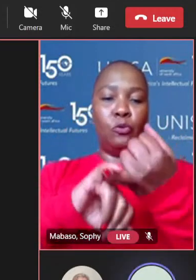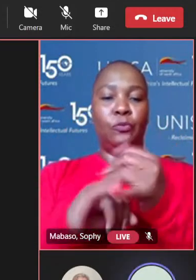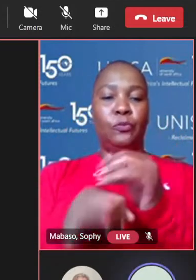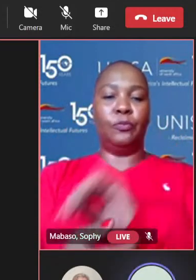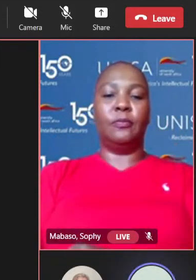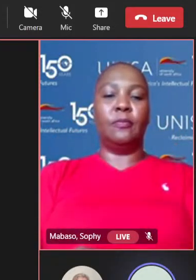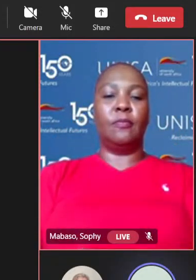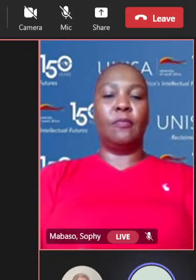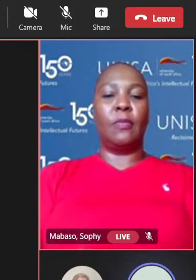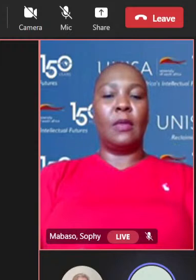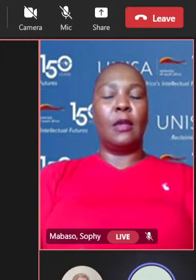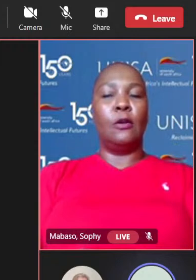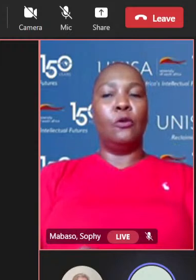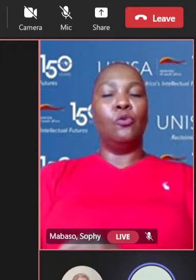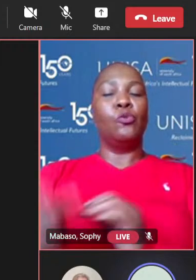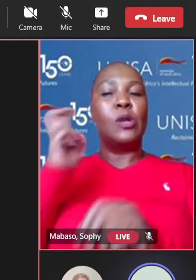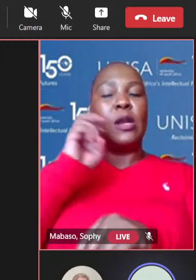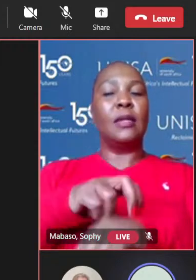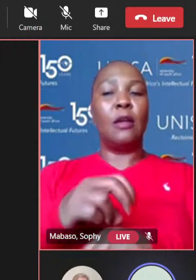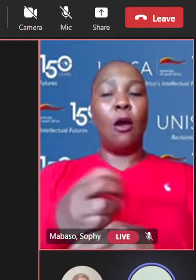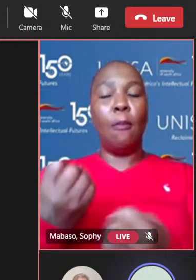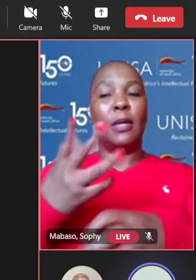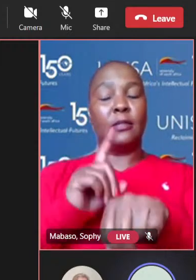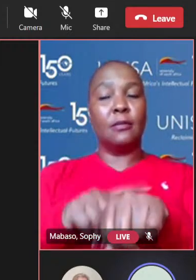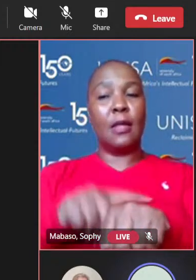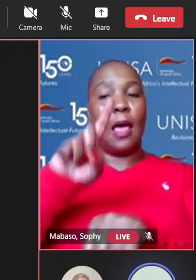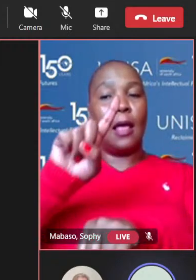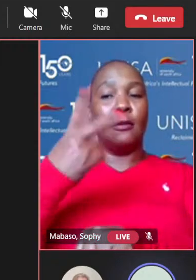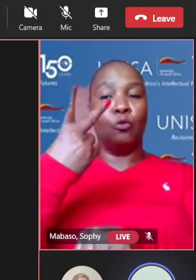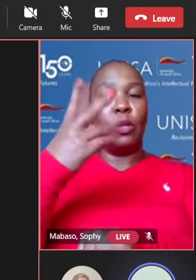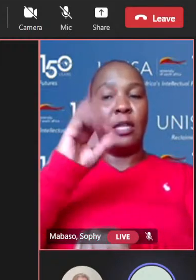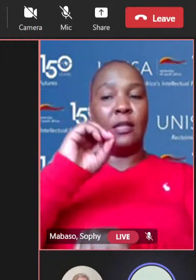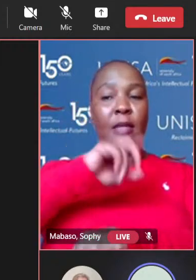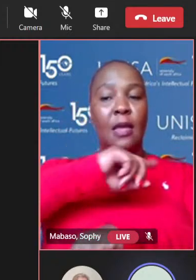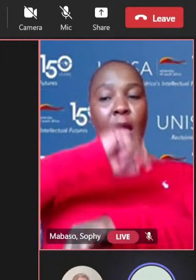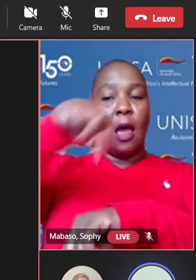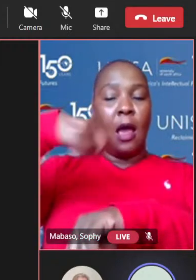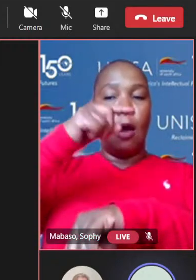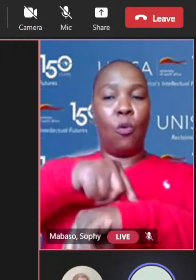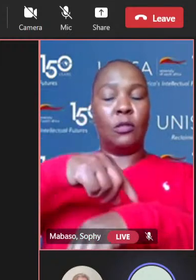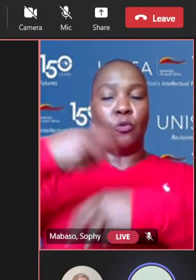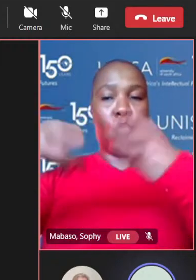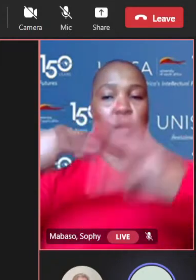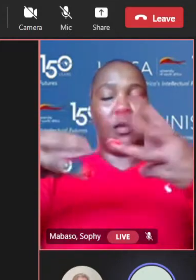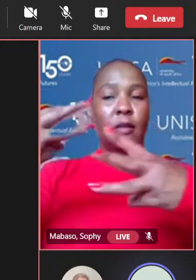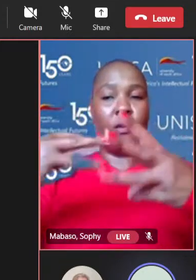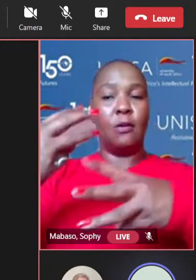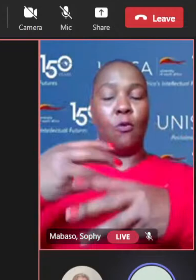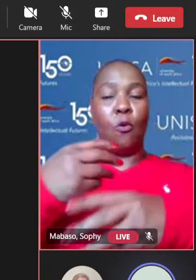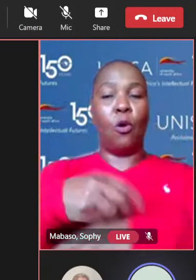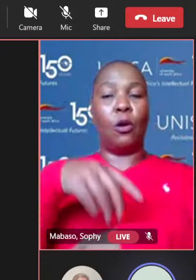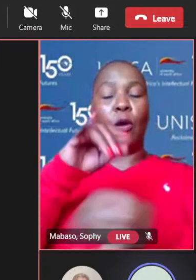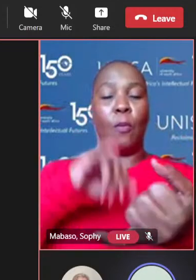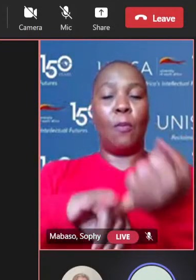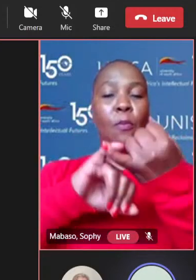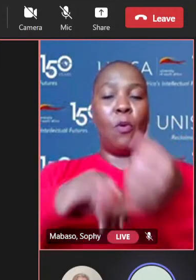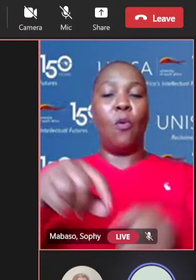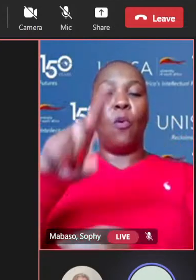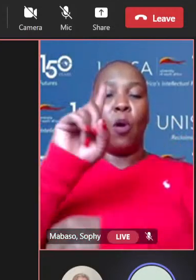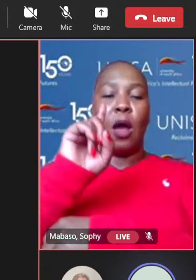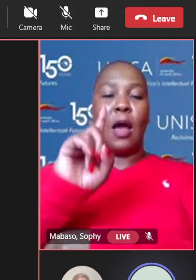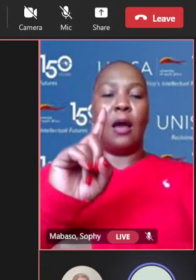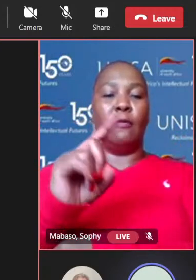you will need to spend at least 120 hours working on the module. For a 24